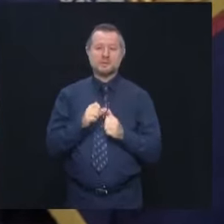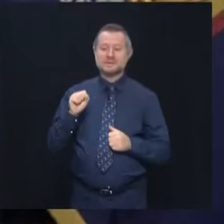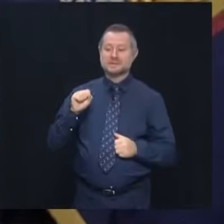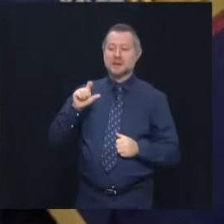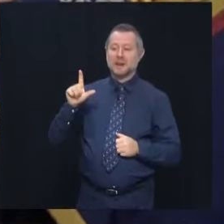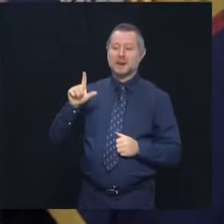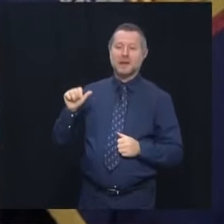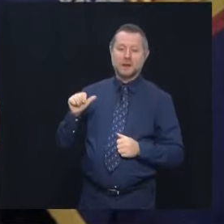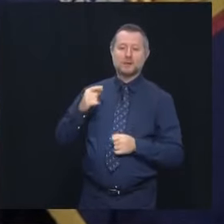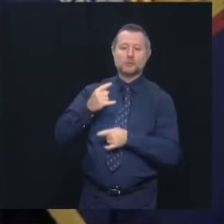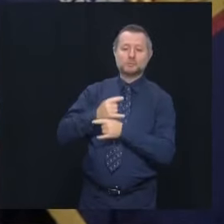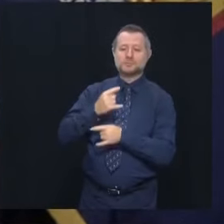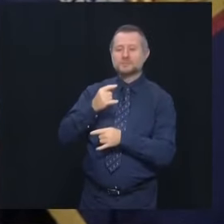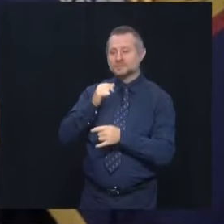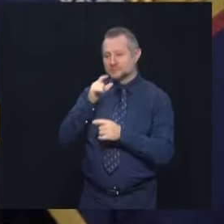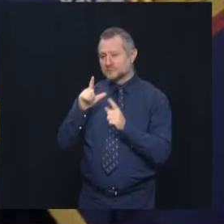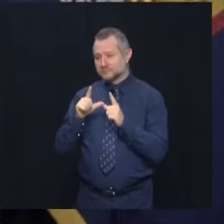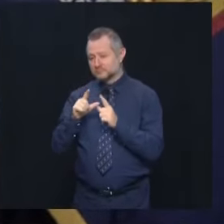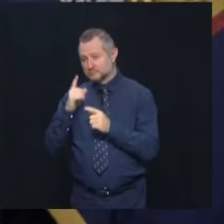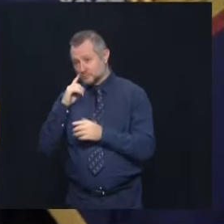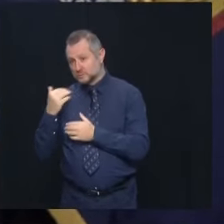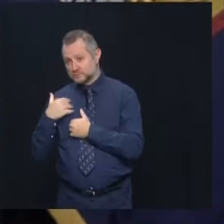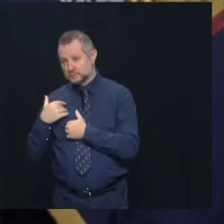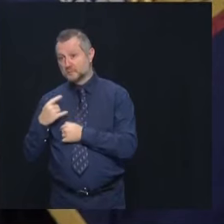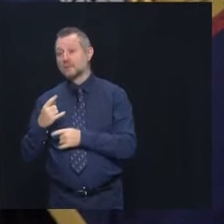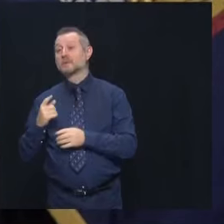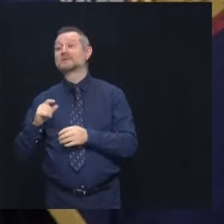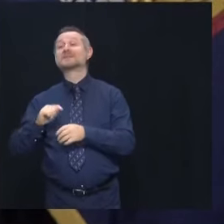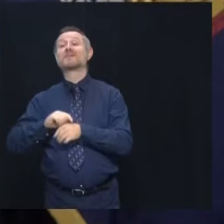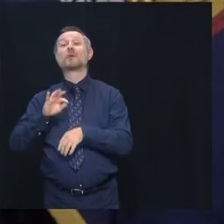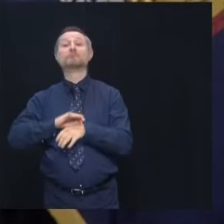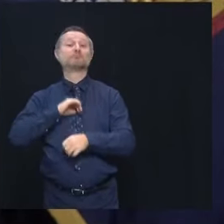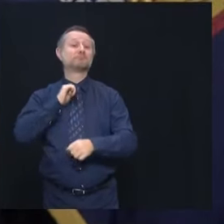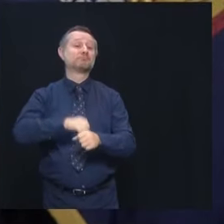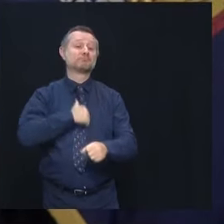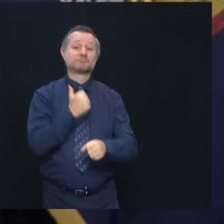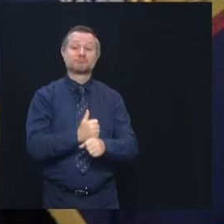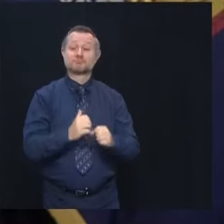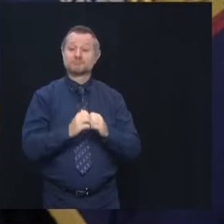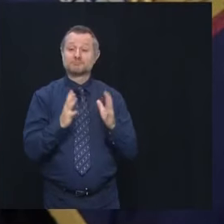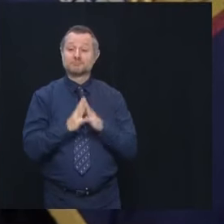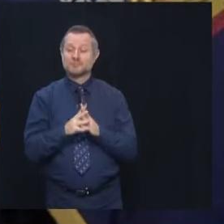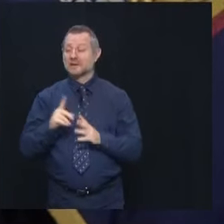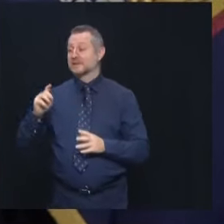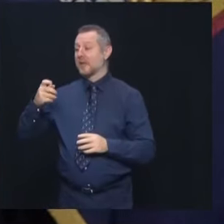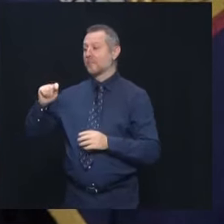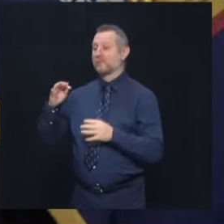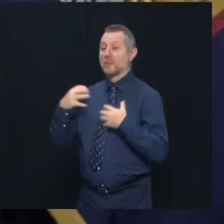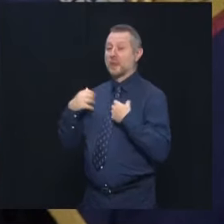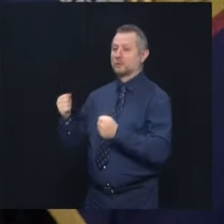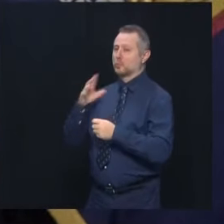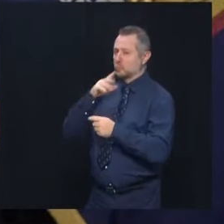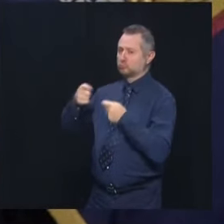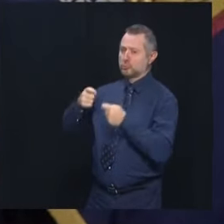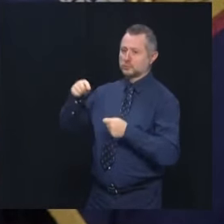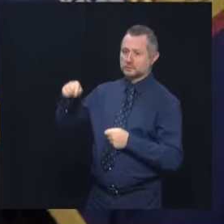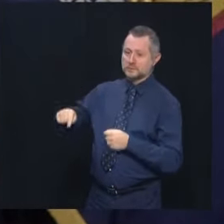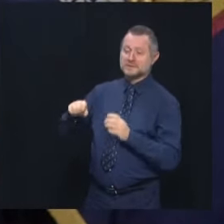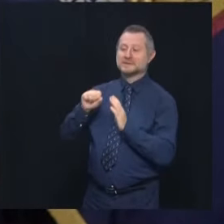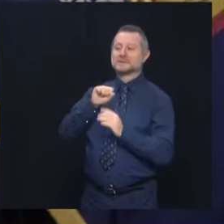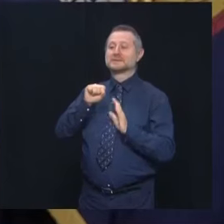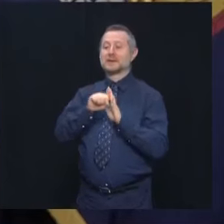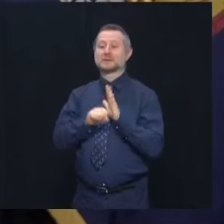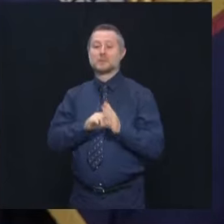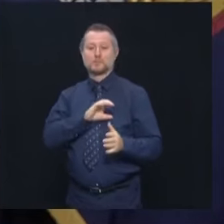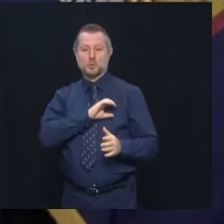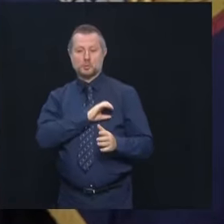Here we'll have a task force put together, run by the Department of Health and the state police,